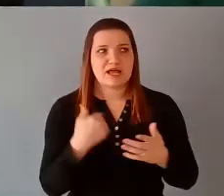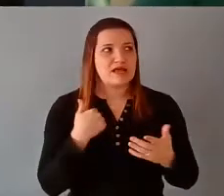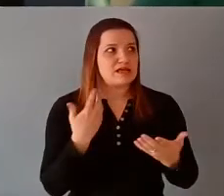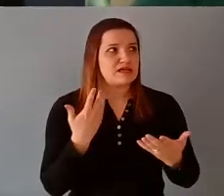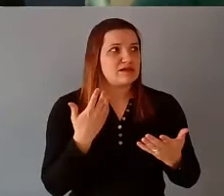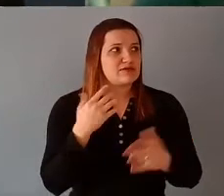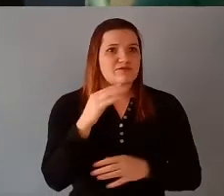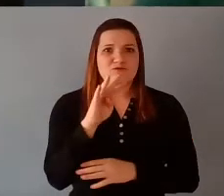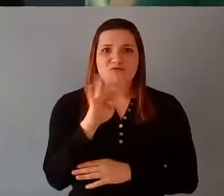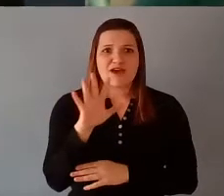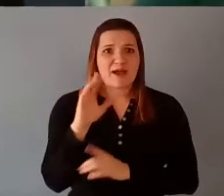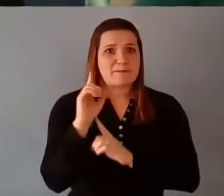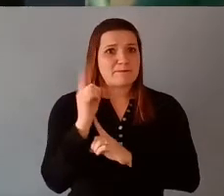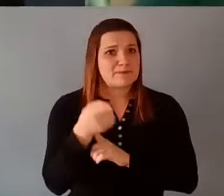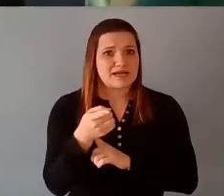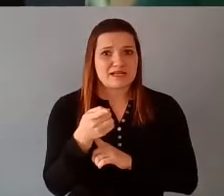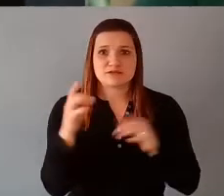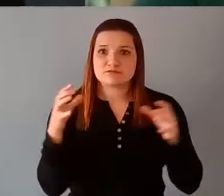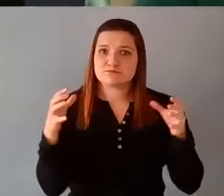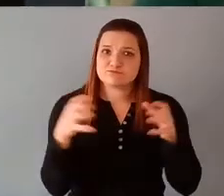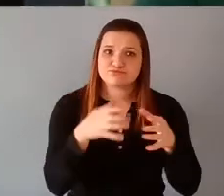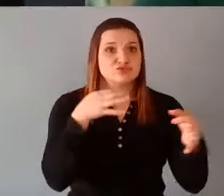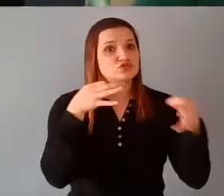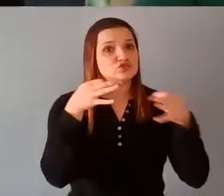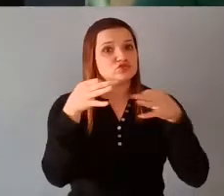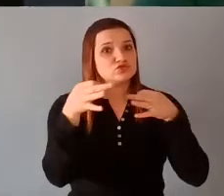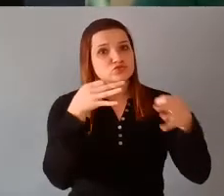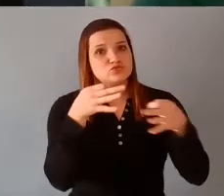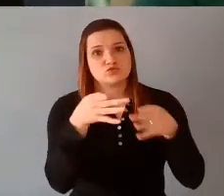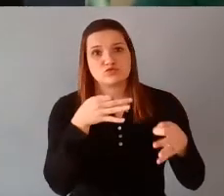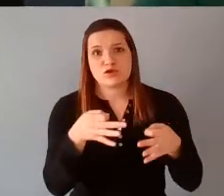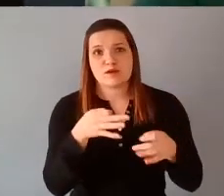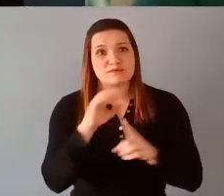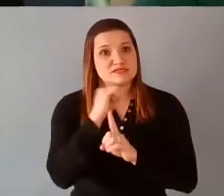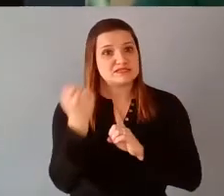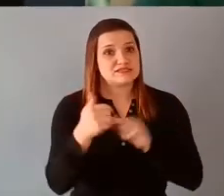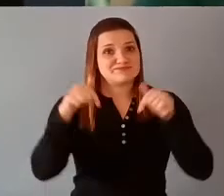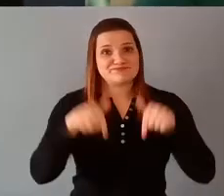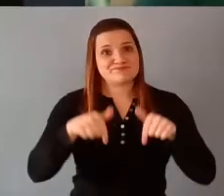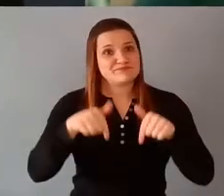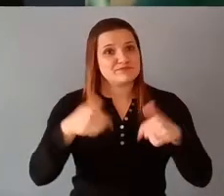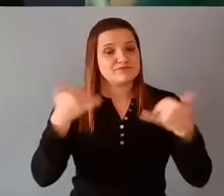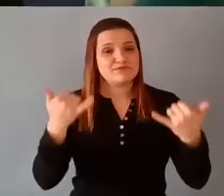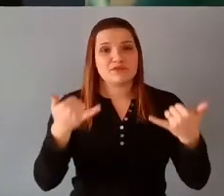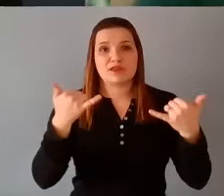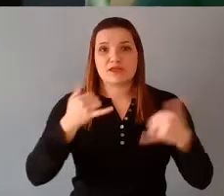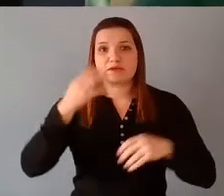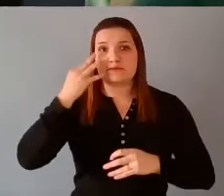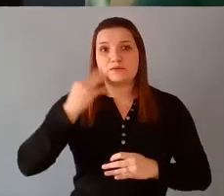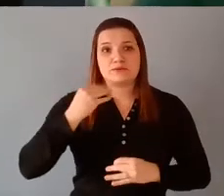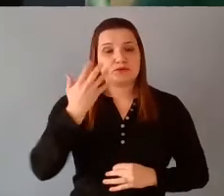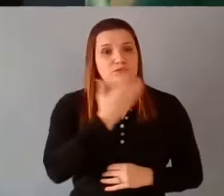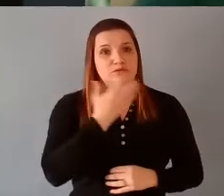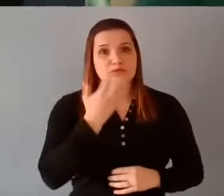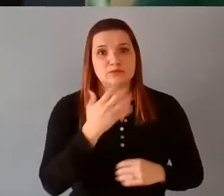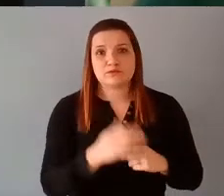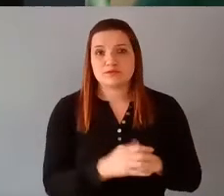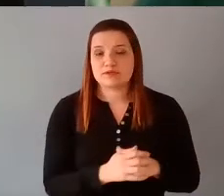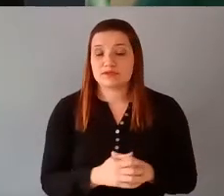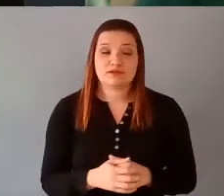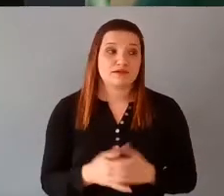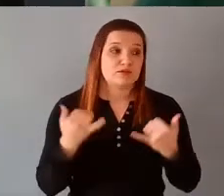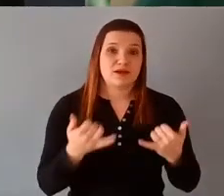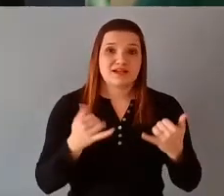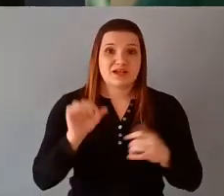minutes just describing the conditions that we're experiencing right now, which without a doubt, we're 10 months into